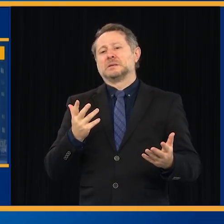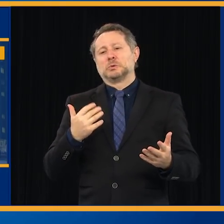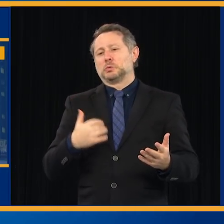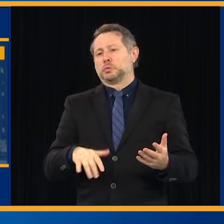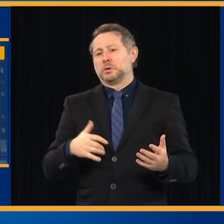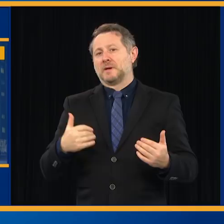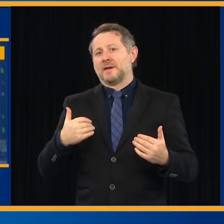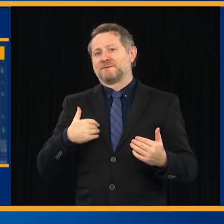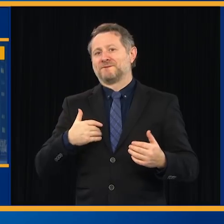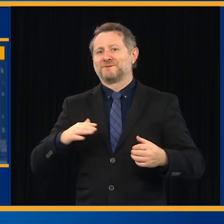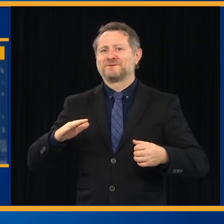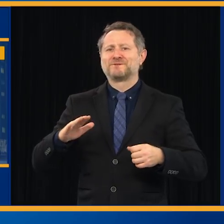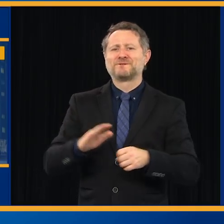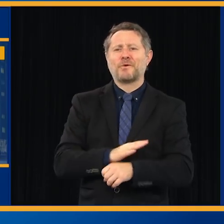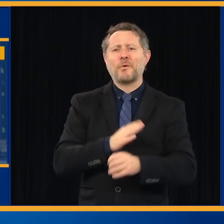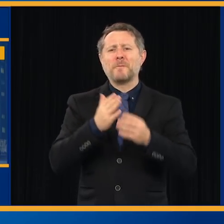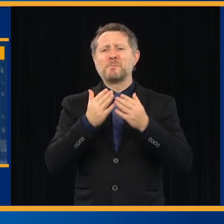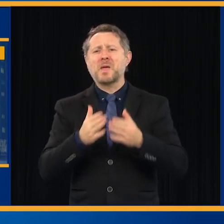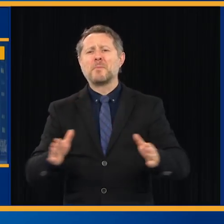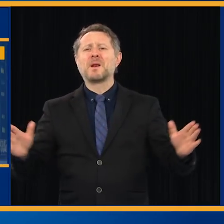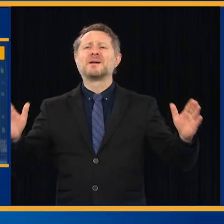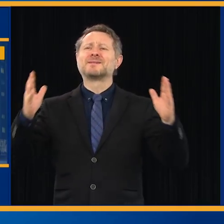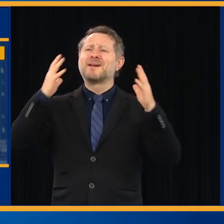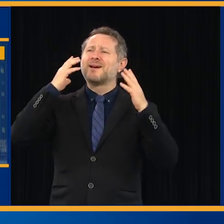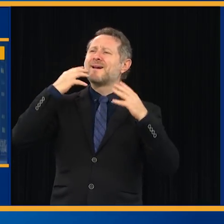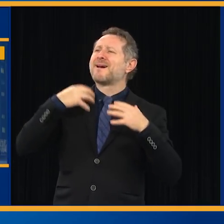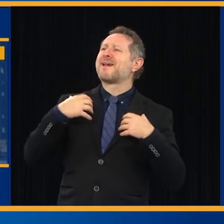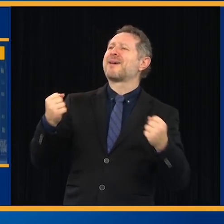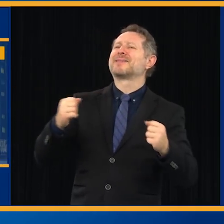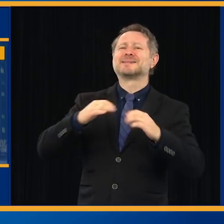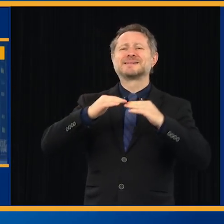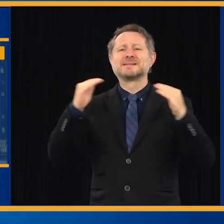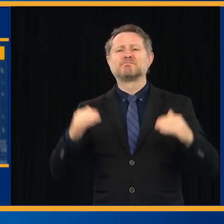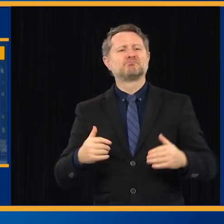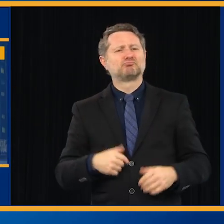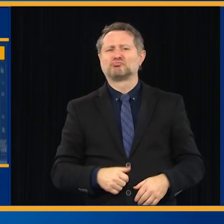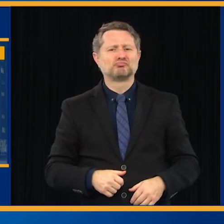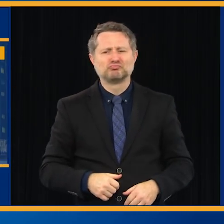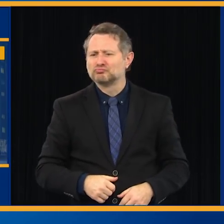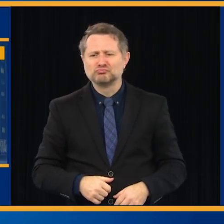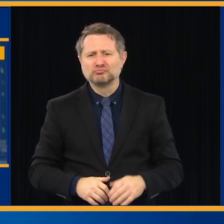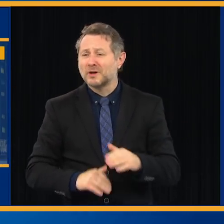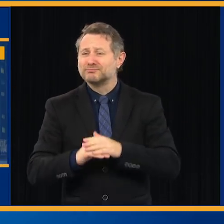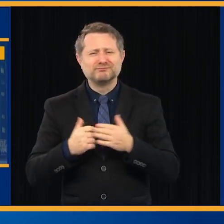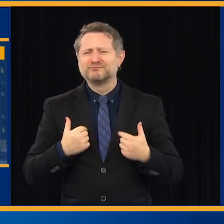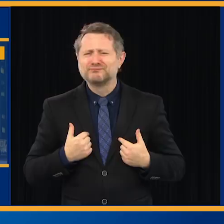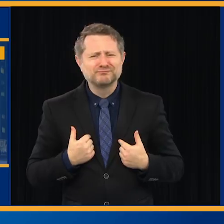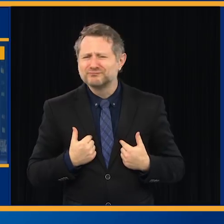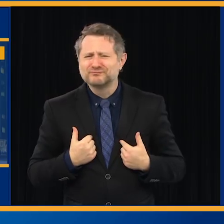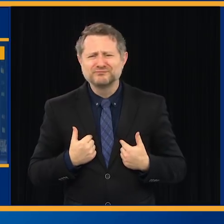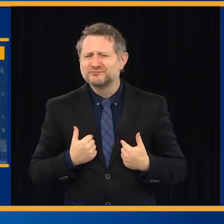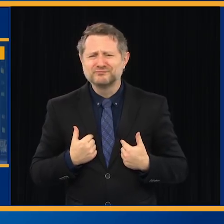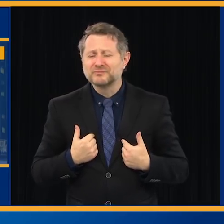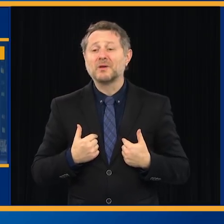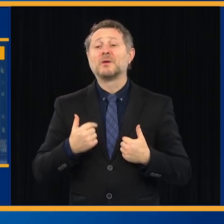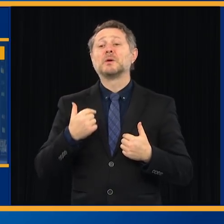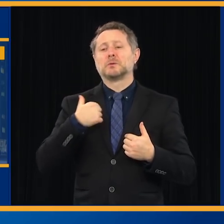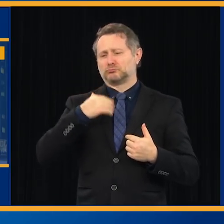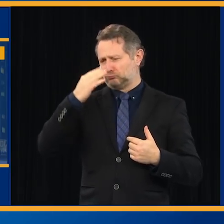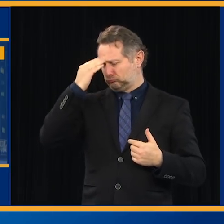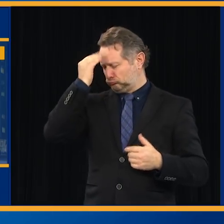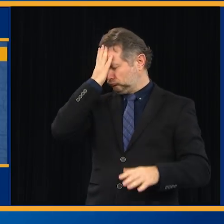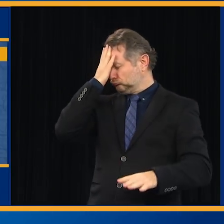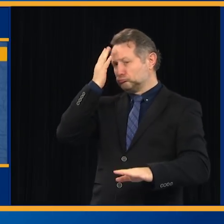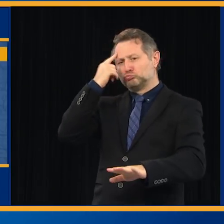system. We have a hospital system. And we learned the hard way about the capacity,